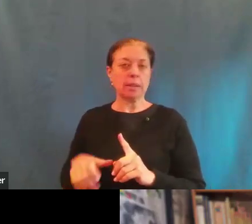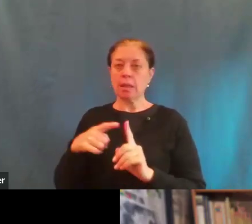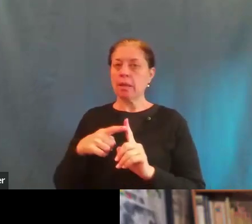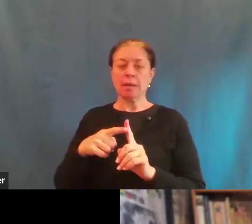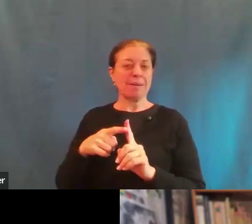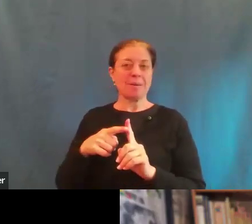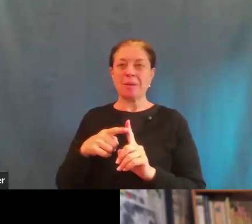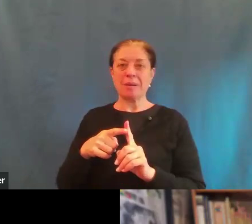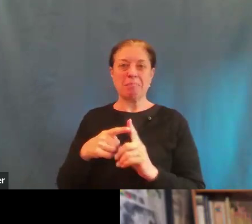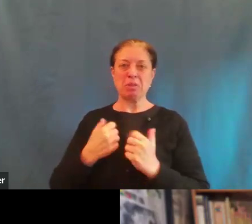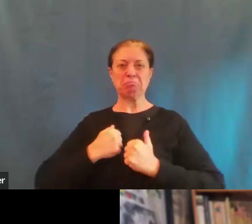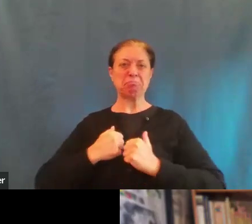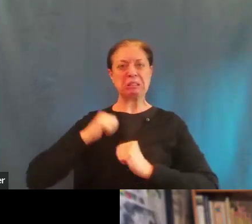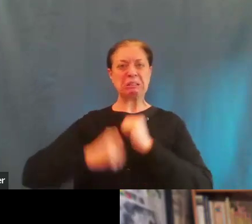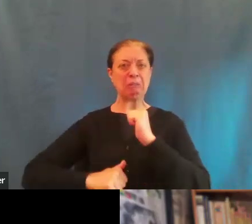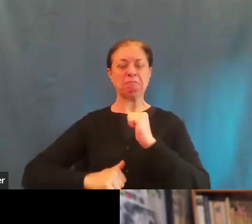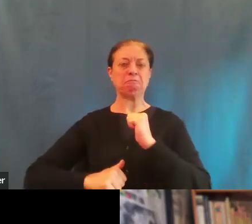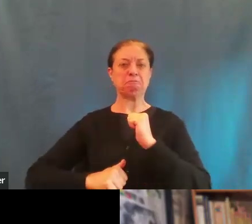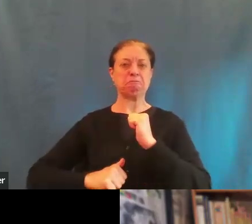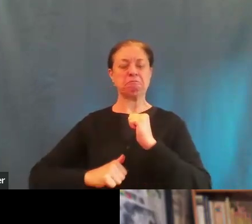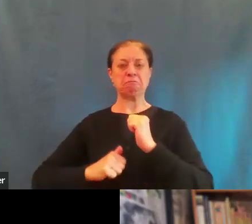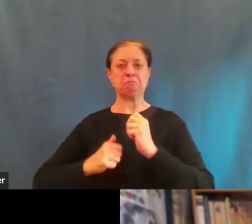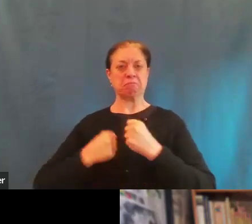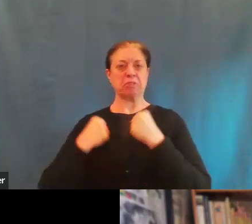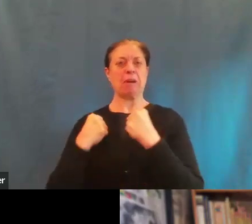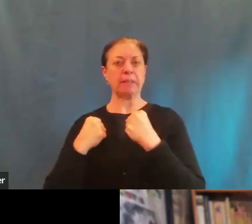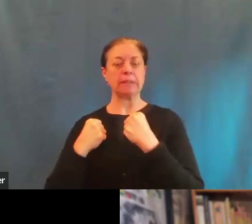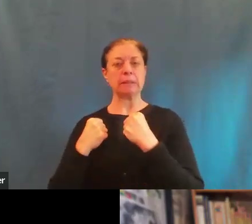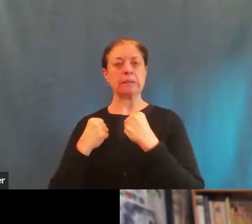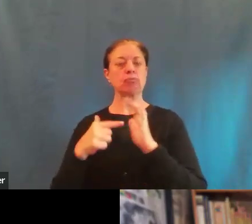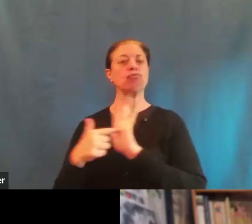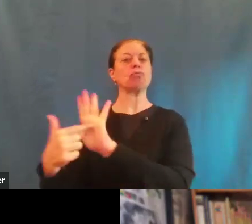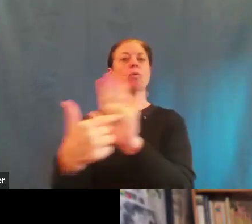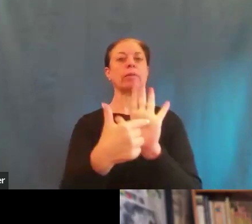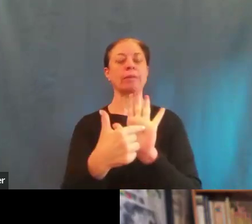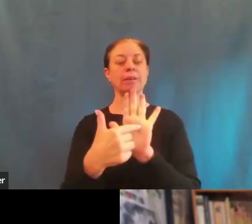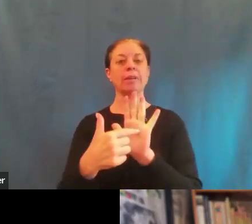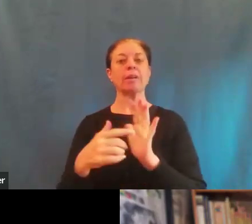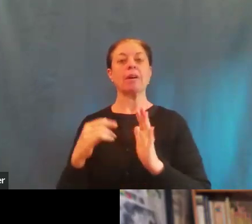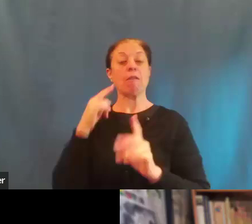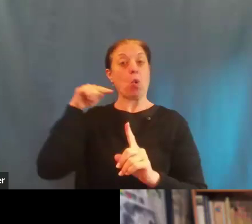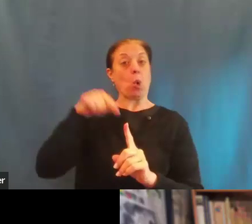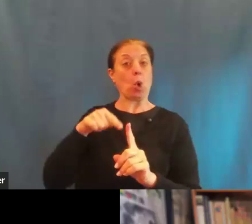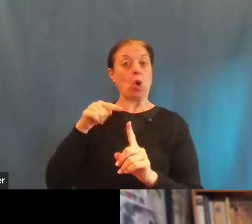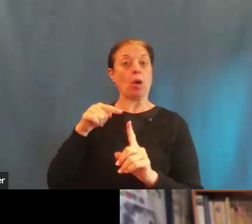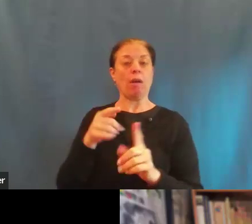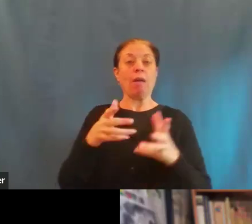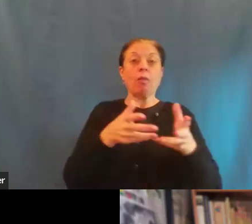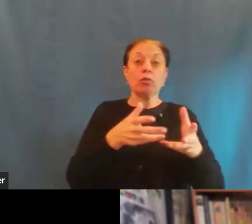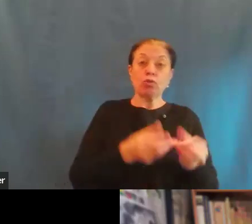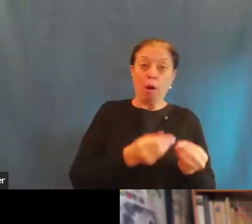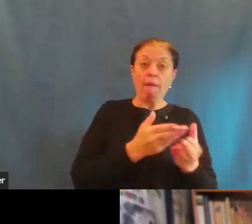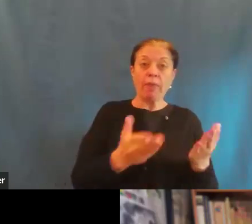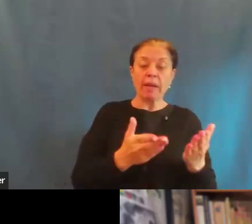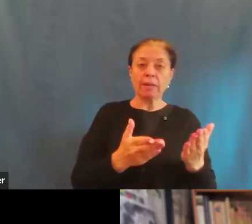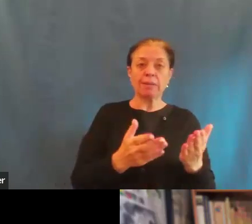the toughness and the bravado forward. And it's for him, it's the soft things